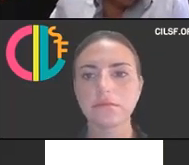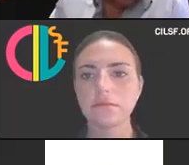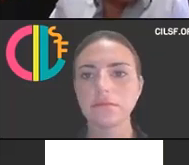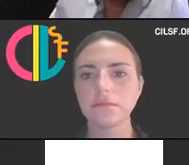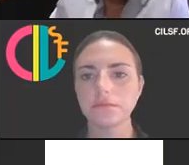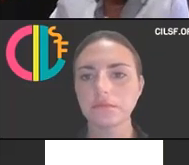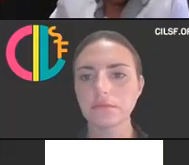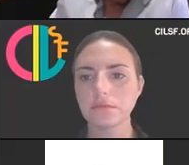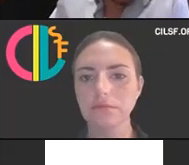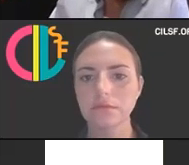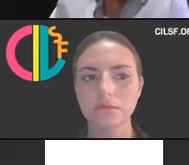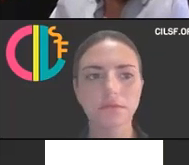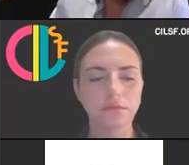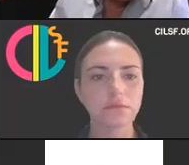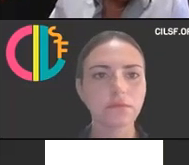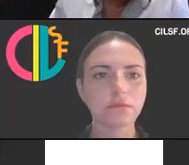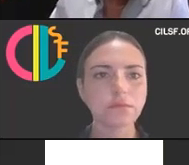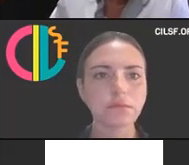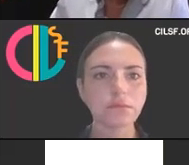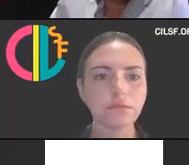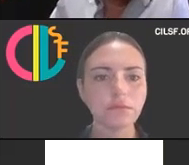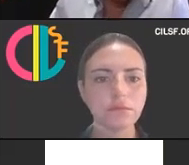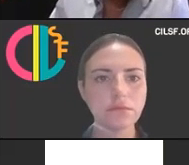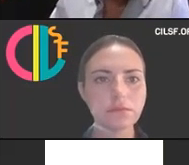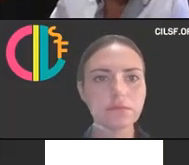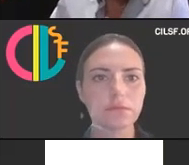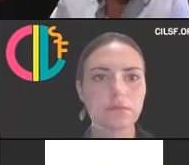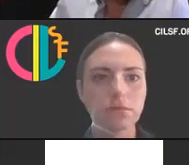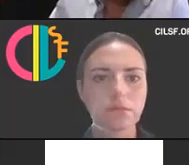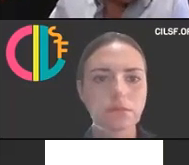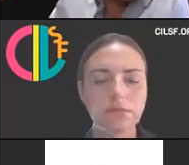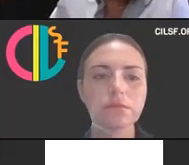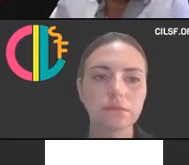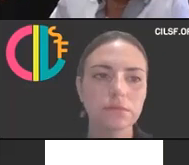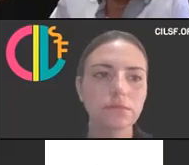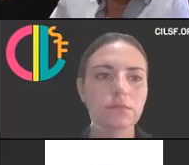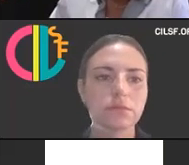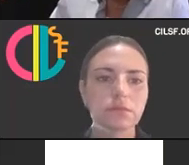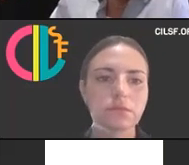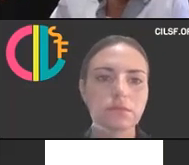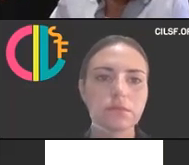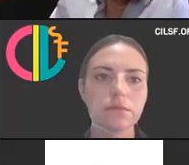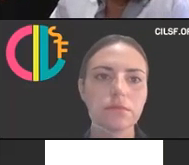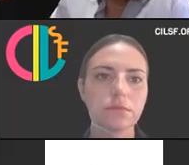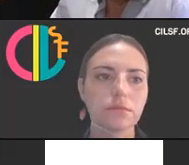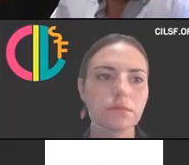wasn't developed in 10 months. The technology has been, developing for 10 years. But nevertheless, this is somebody's